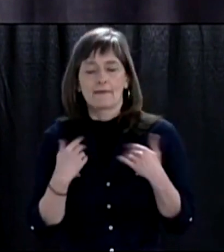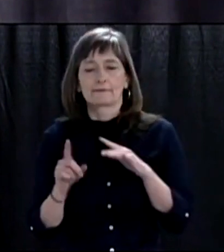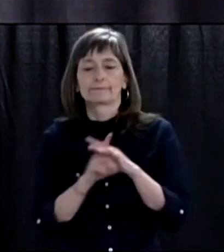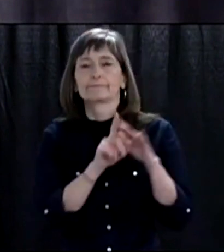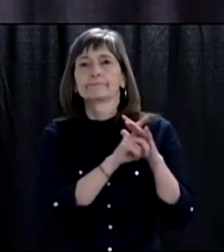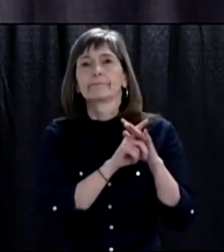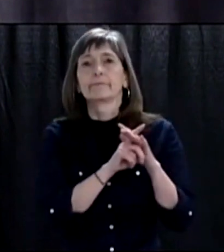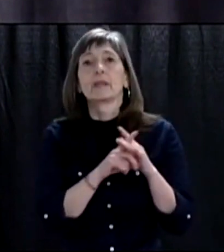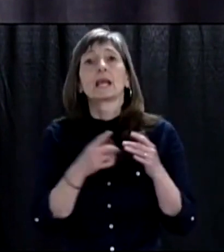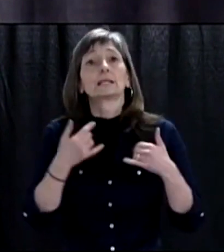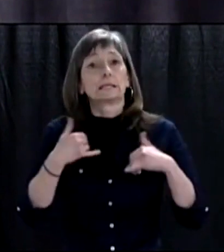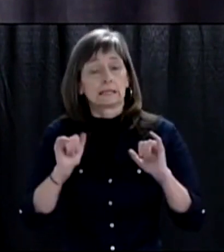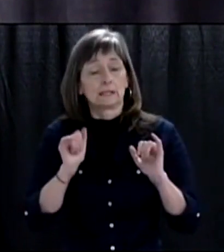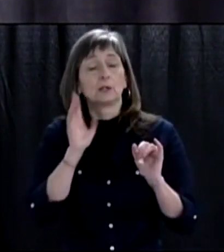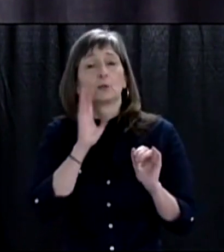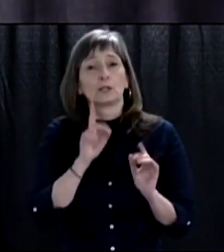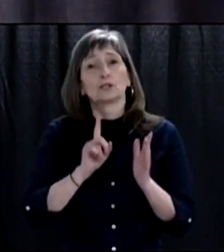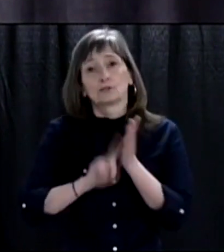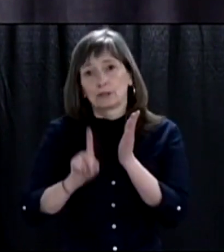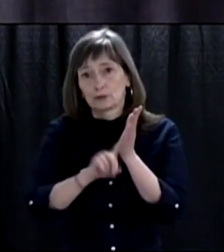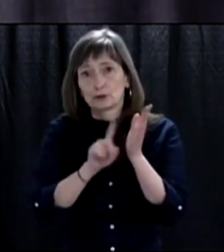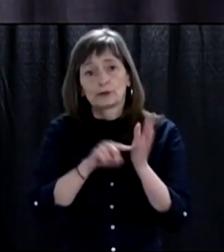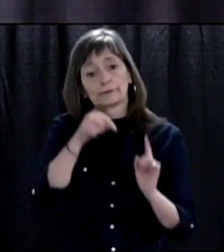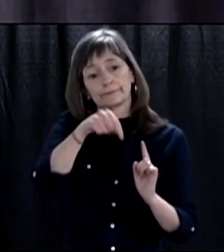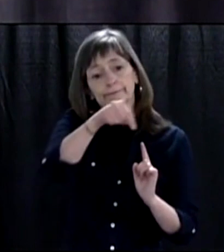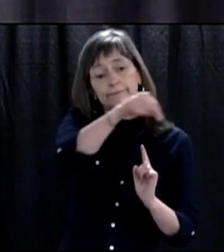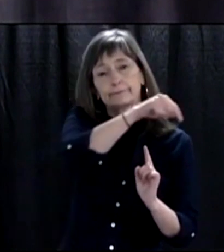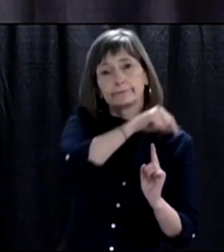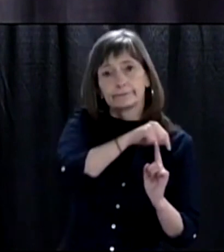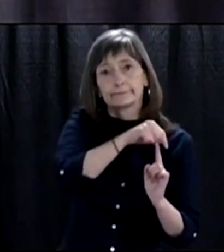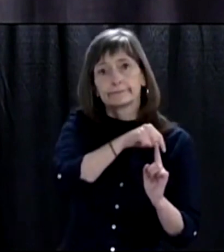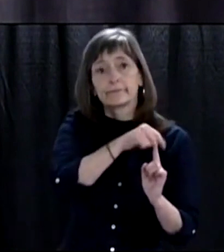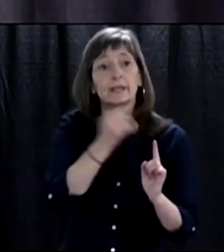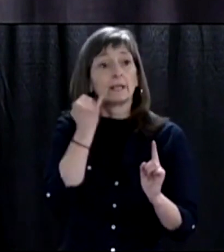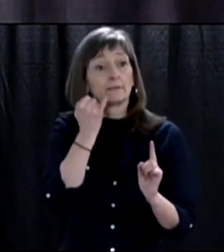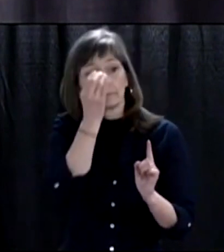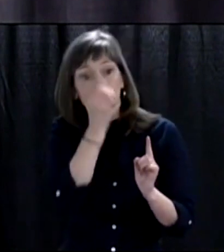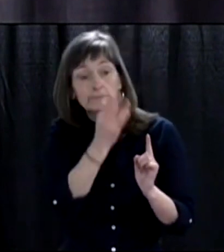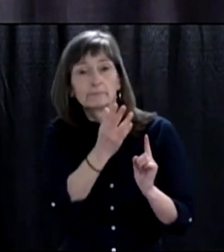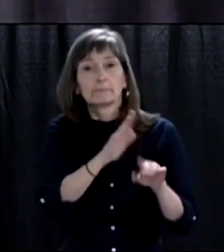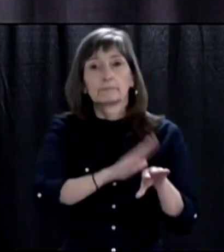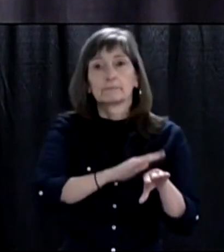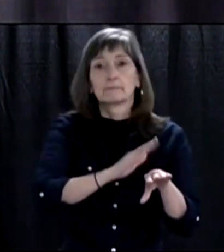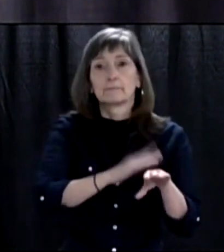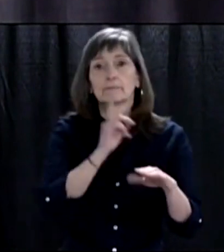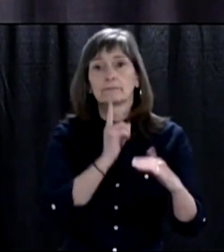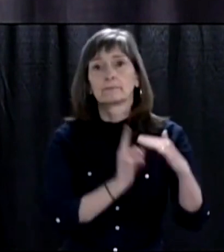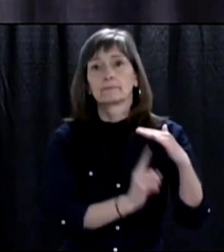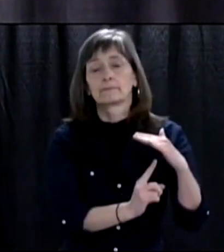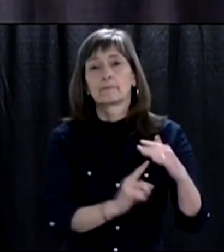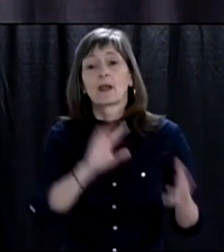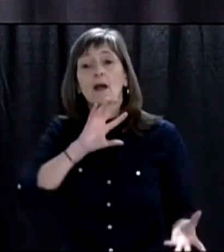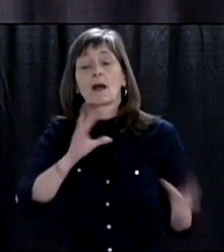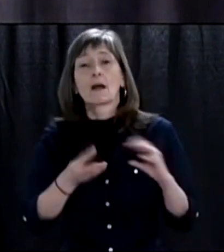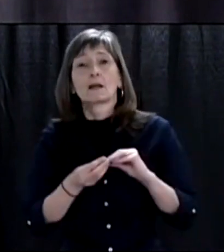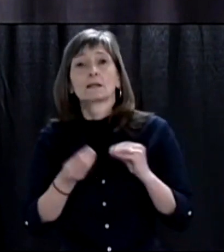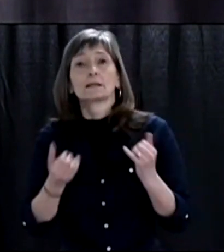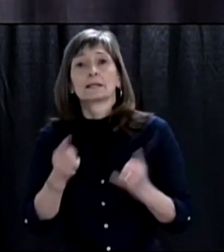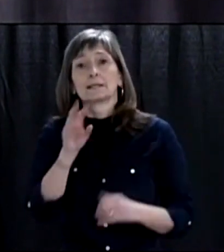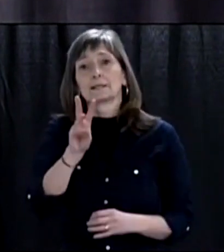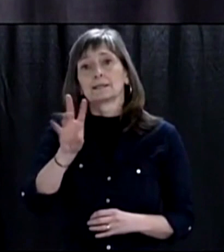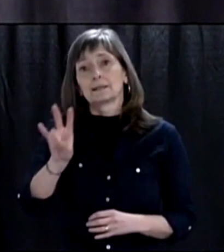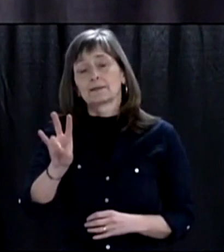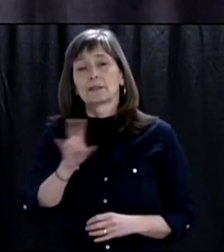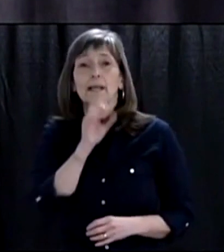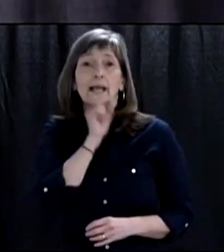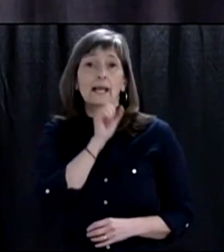and those who are close contacts will be advised to quarantine. Our total number of cases is now 67. The ages range